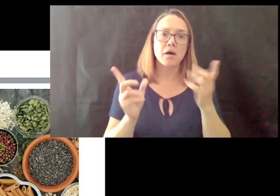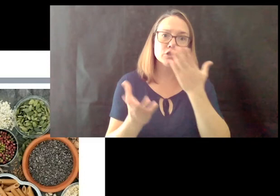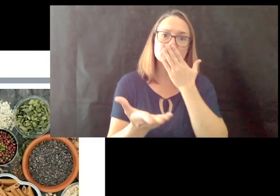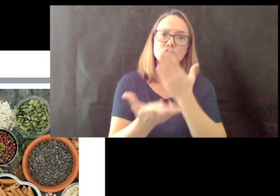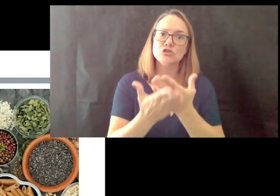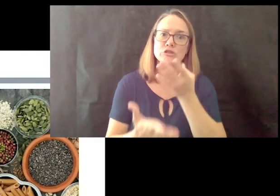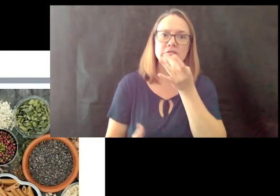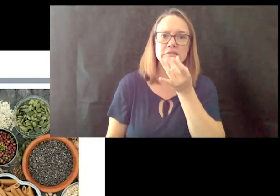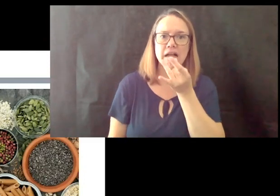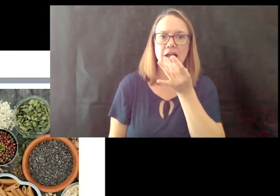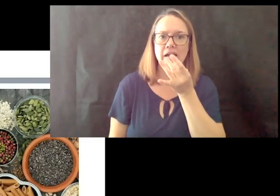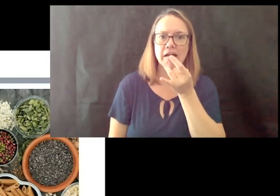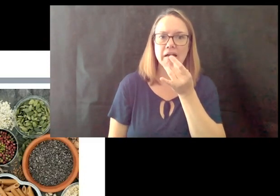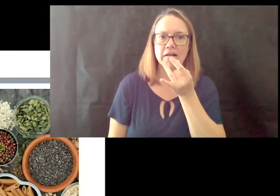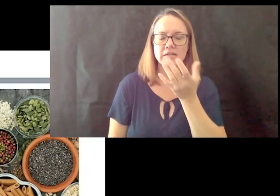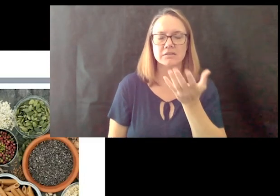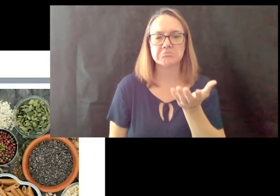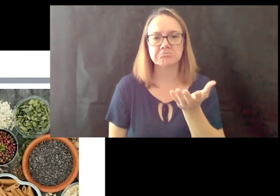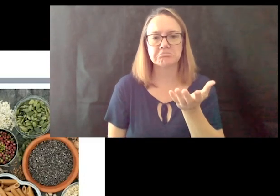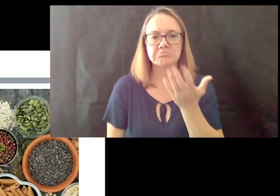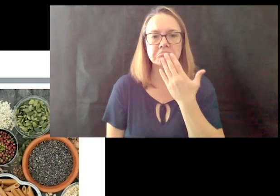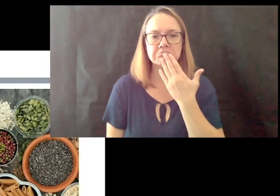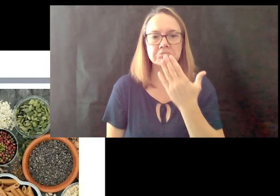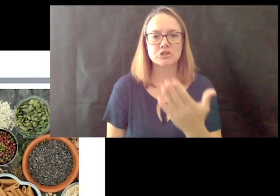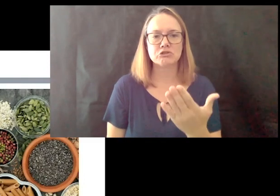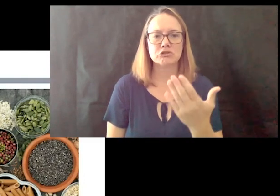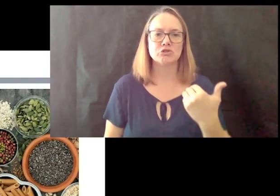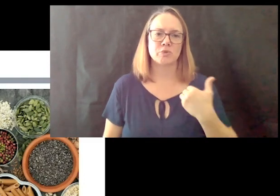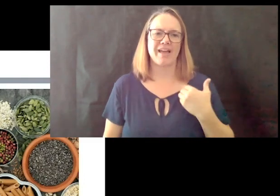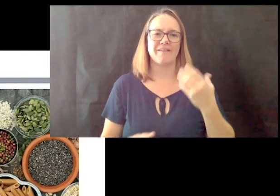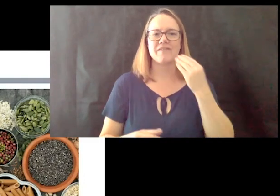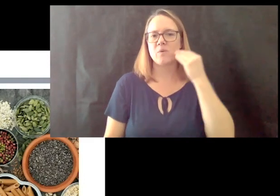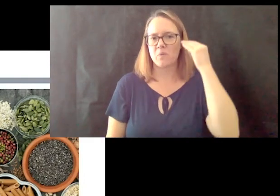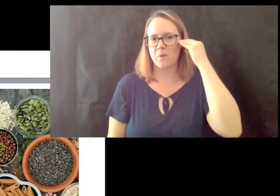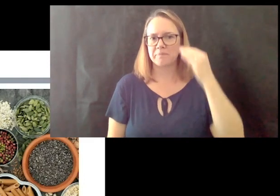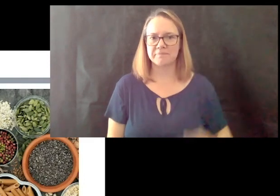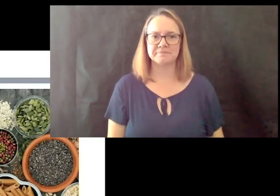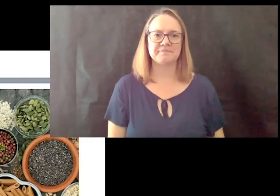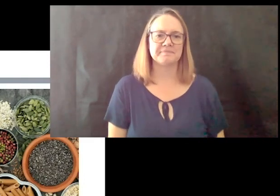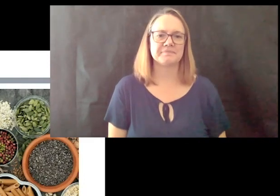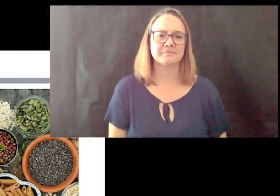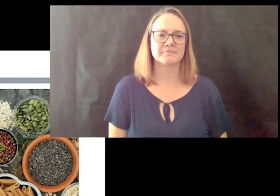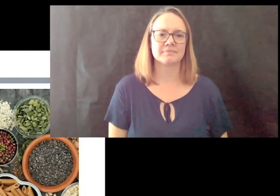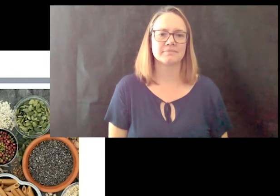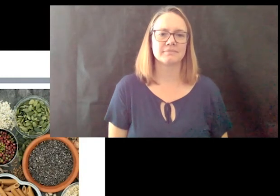carbohydrate snack, this is a good choice if you're looking for things to have around the house.